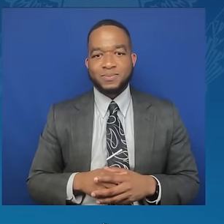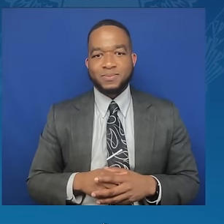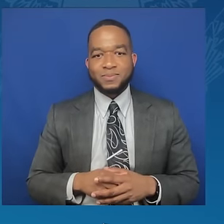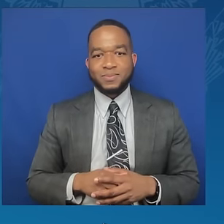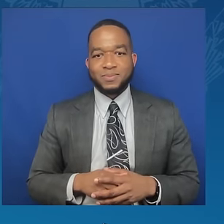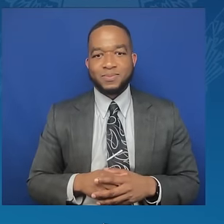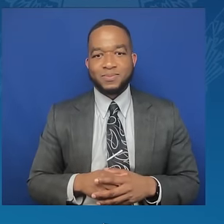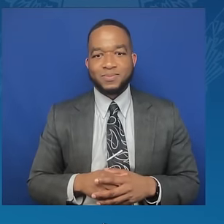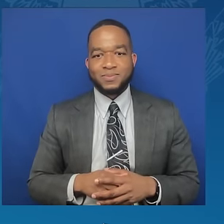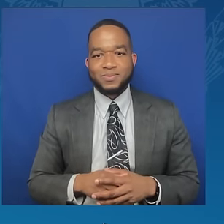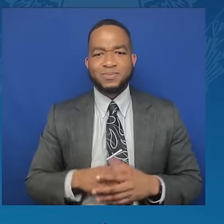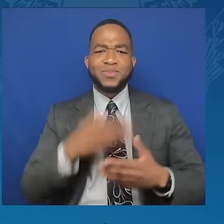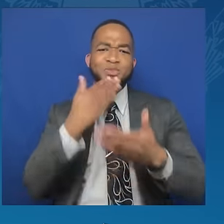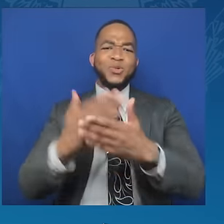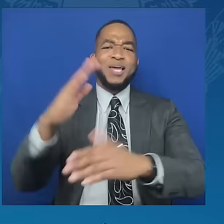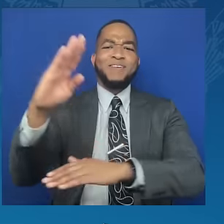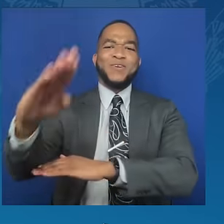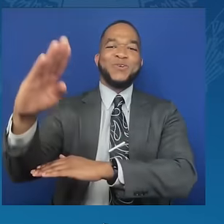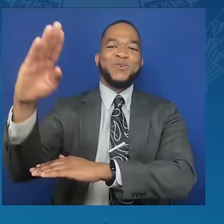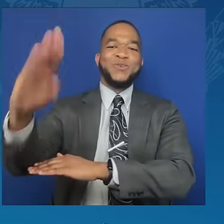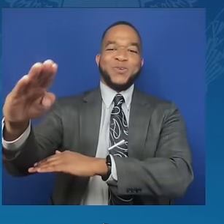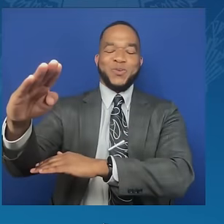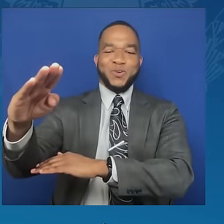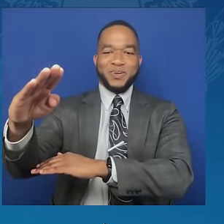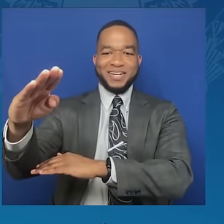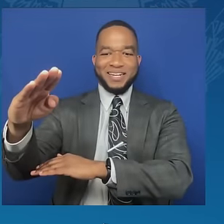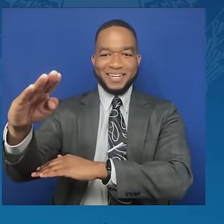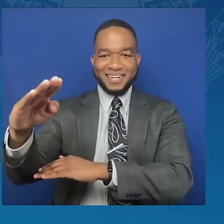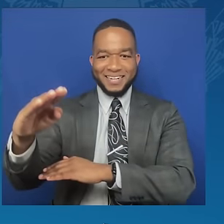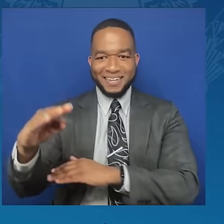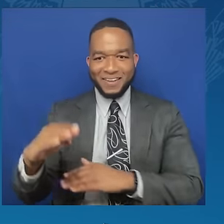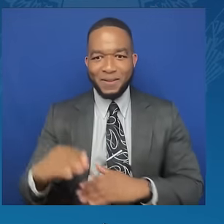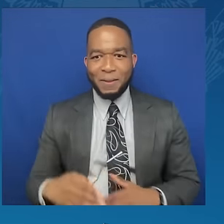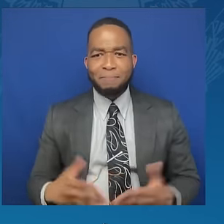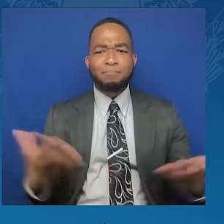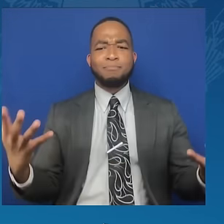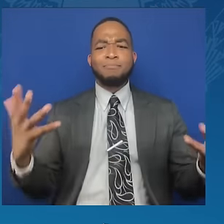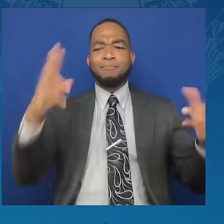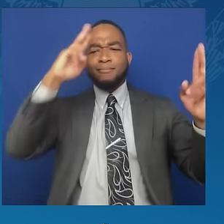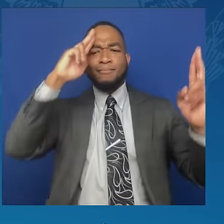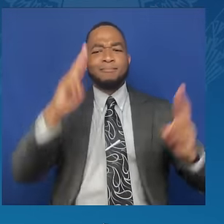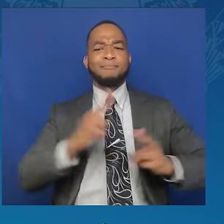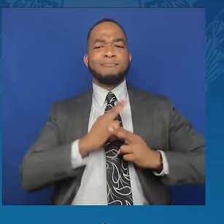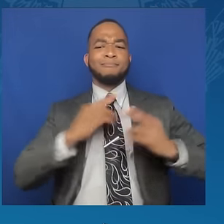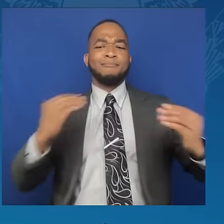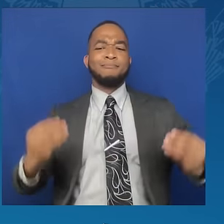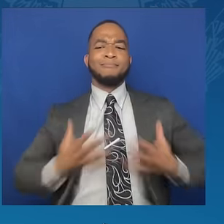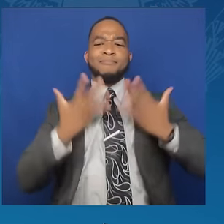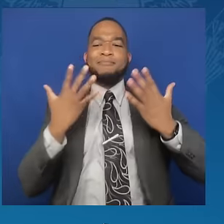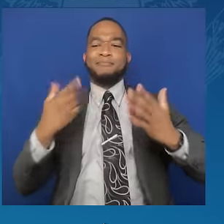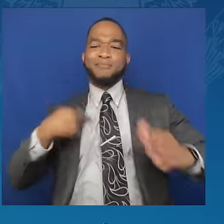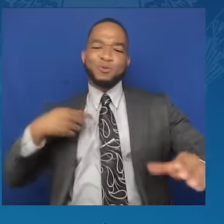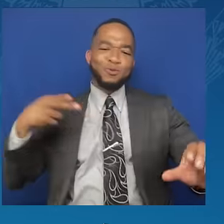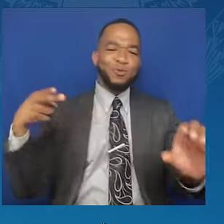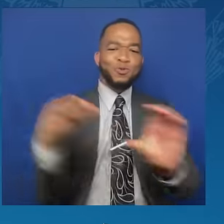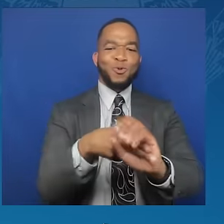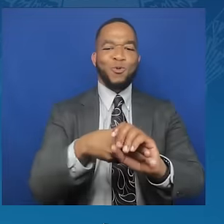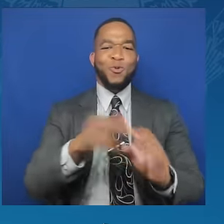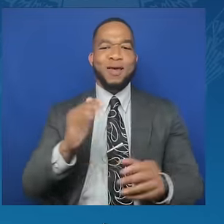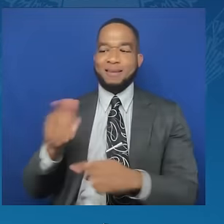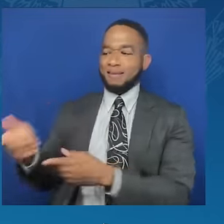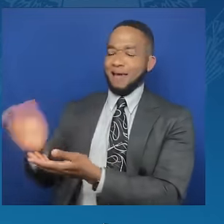Good afternoon. What an honor it is to join our Vice President, my